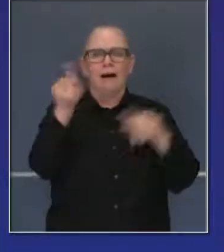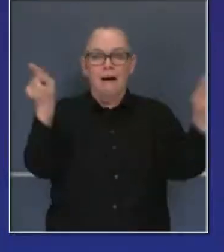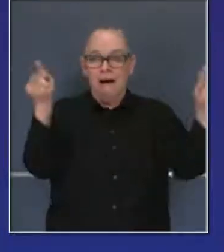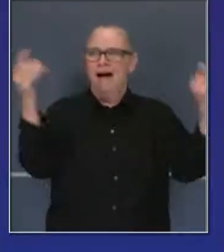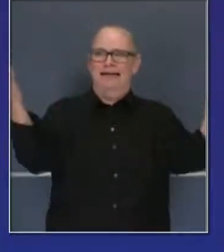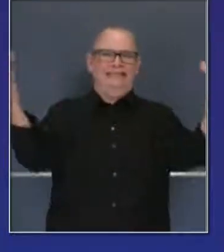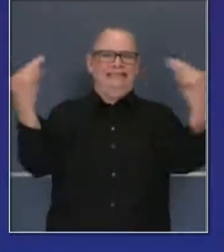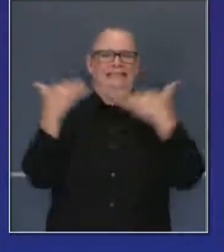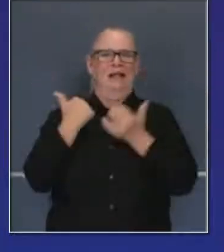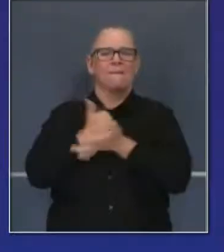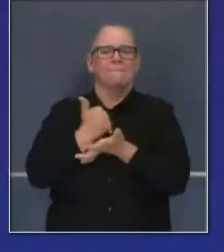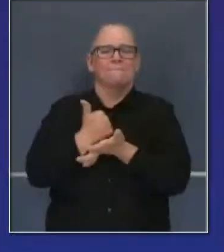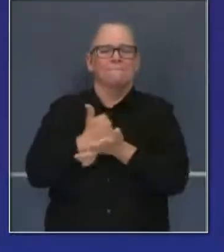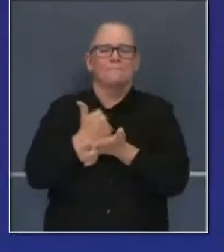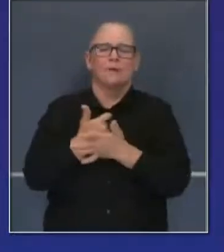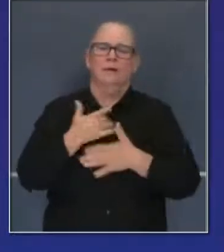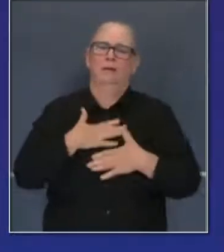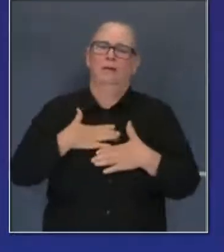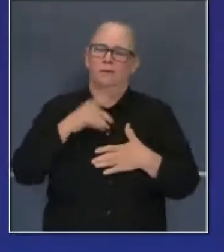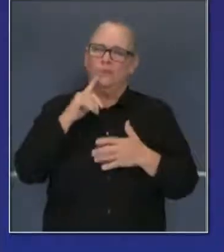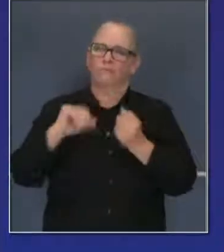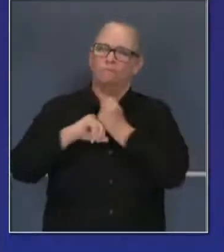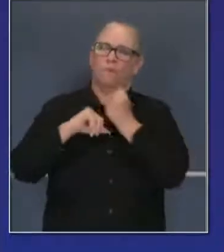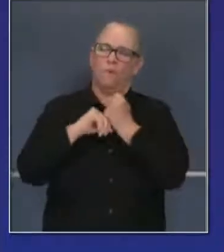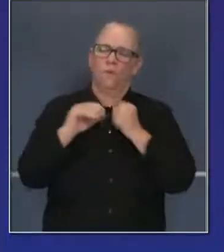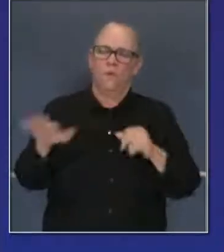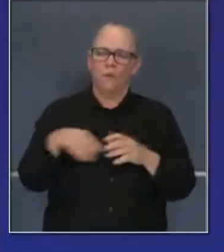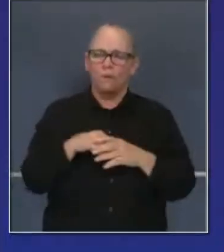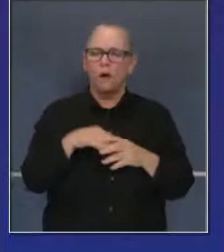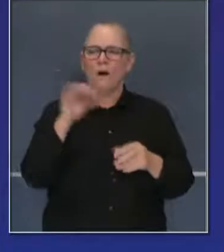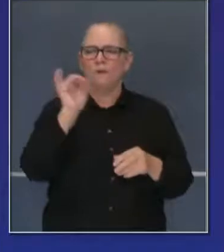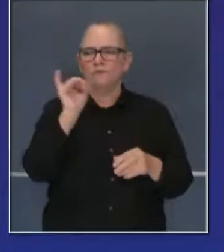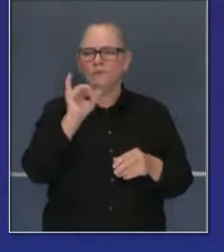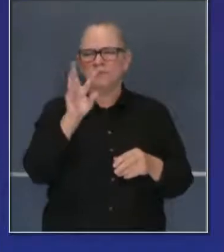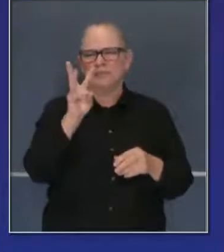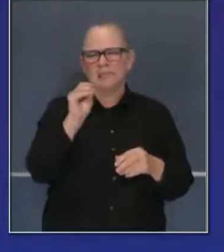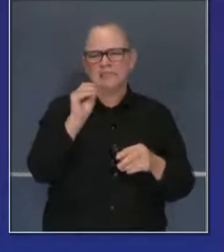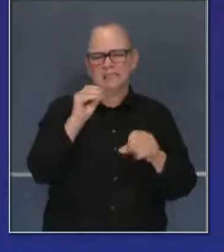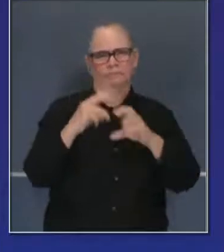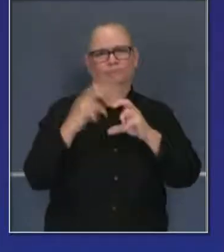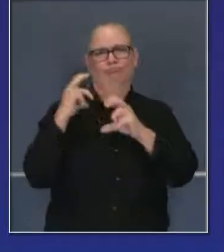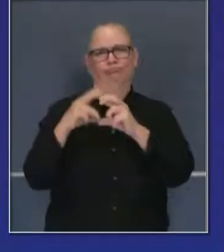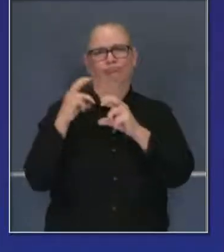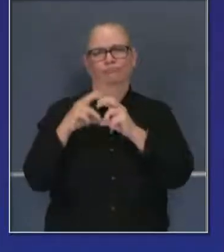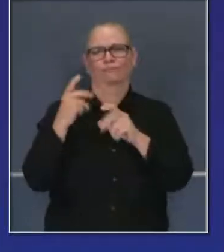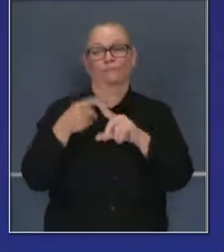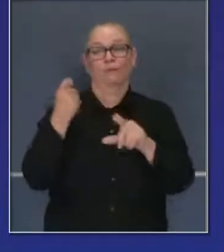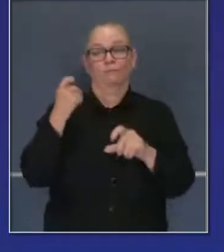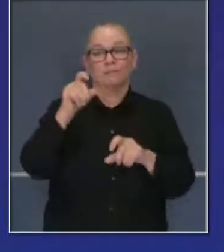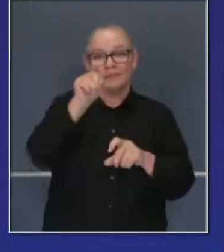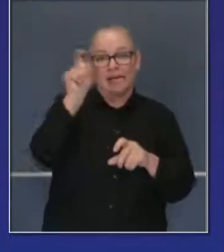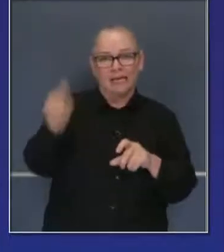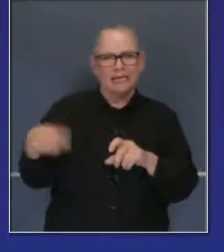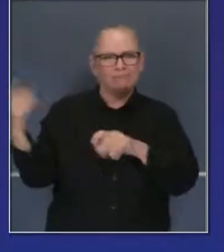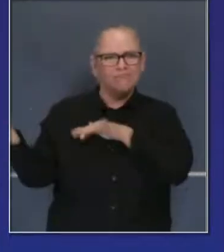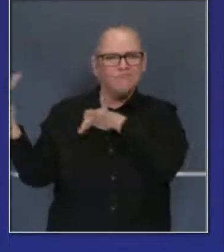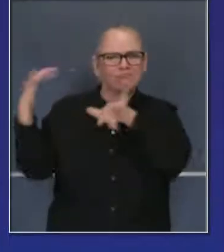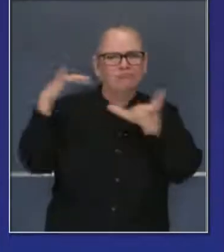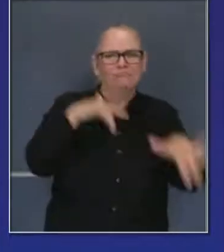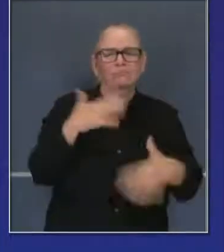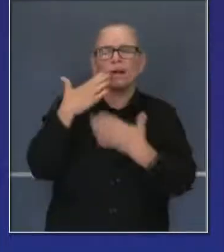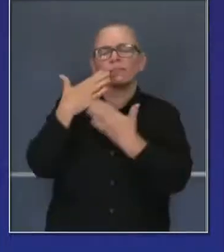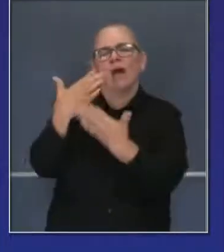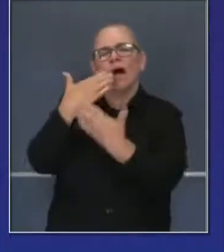from outside of the state, including some 60 engines from the state of Texas. And I want to thank Governor Abbott for